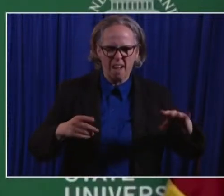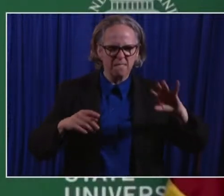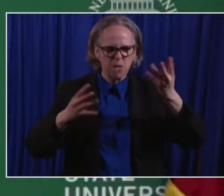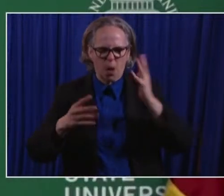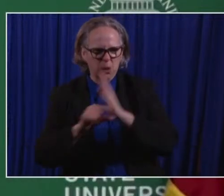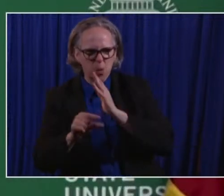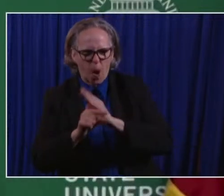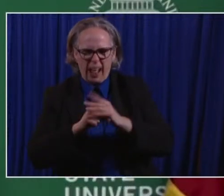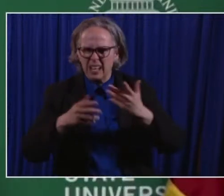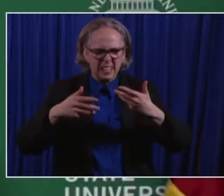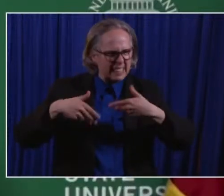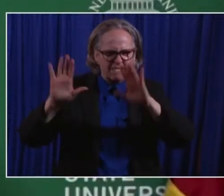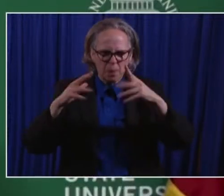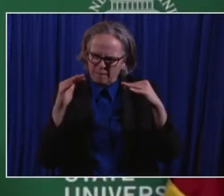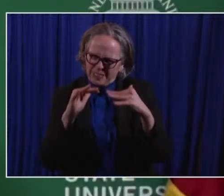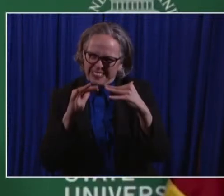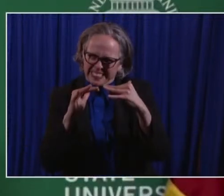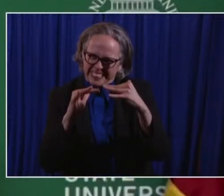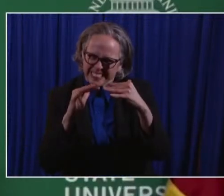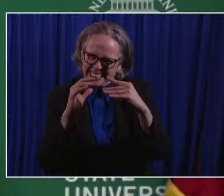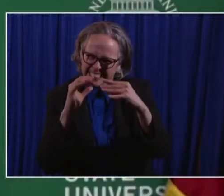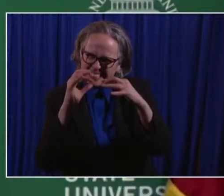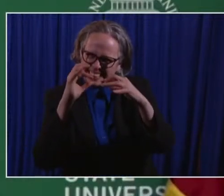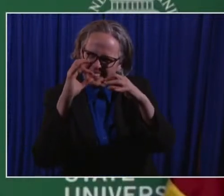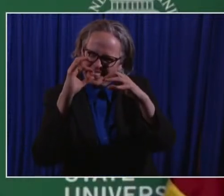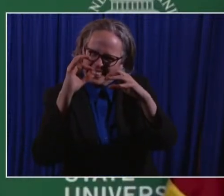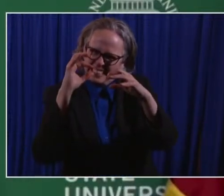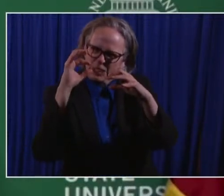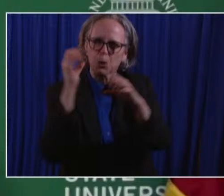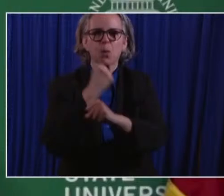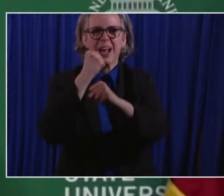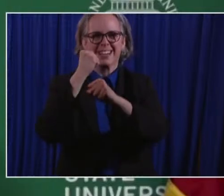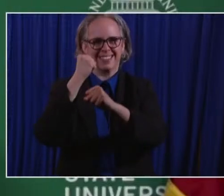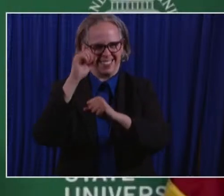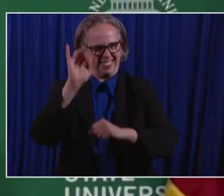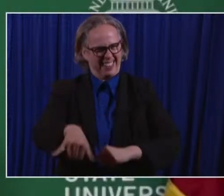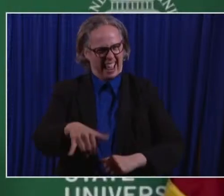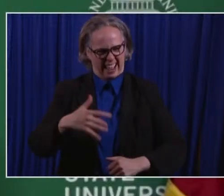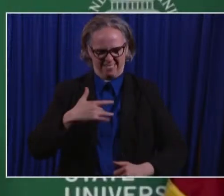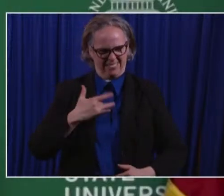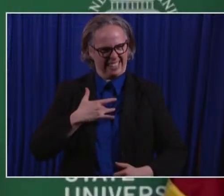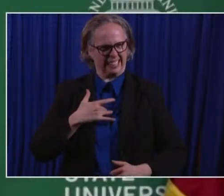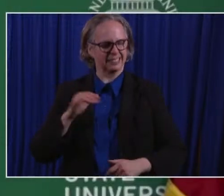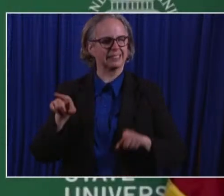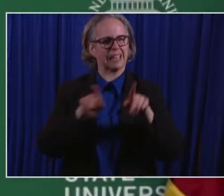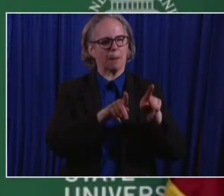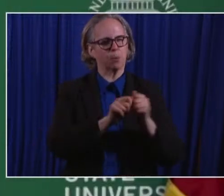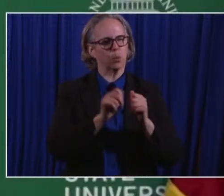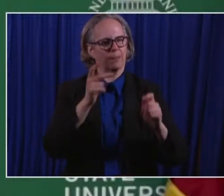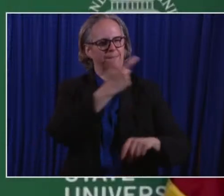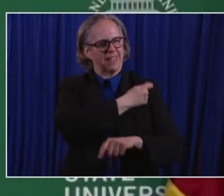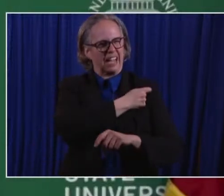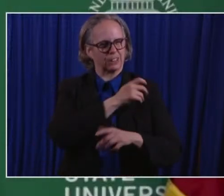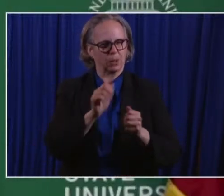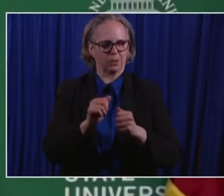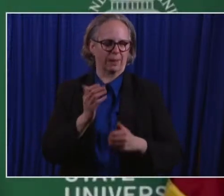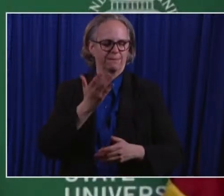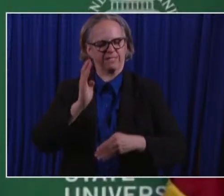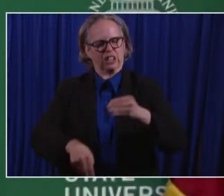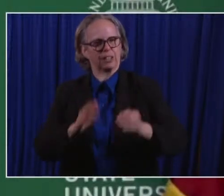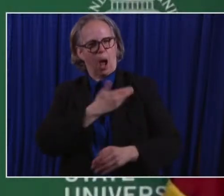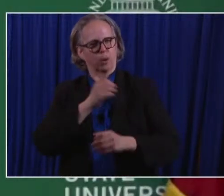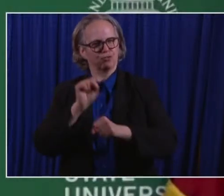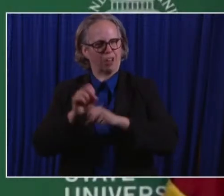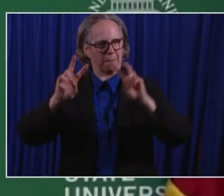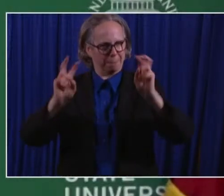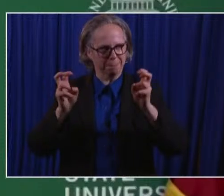it out. This is old-fashioned blocking, tackling, and just finish the job. So I'm optimistic, but we have to keep